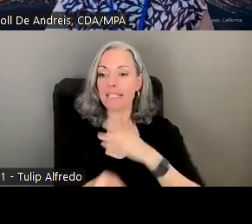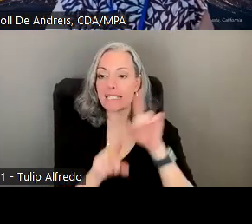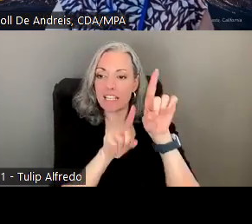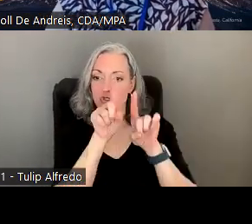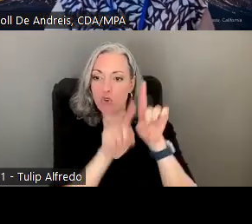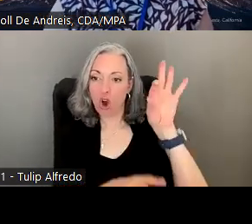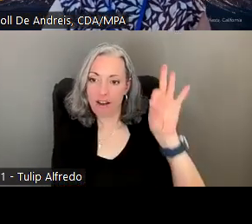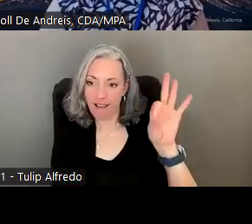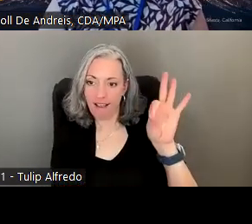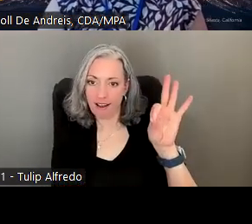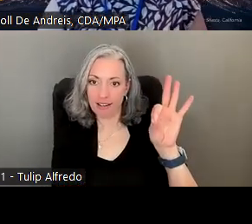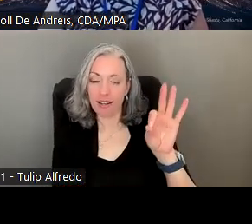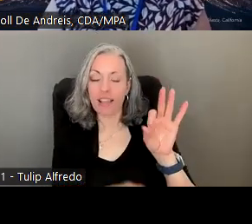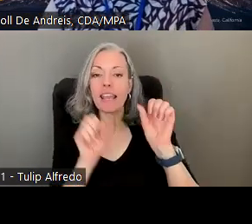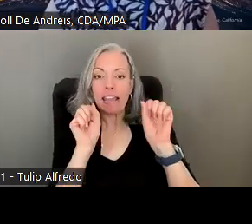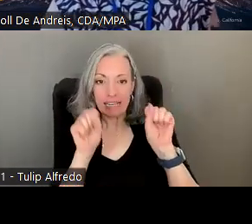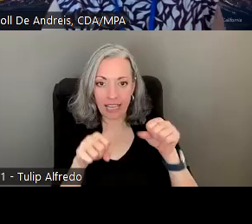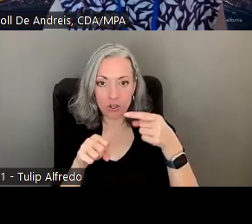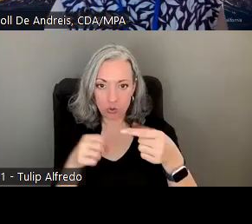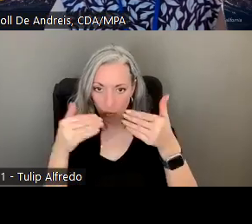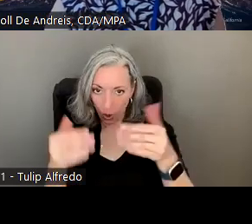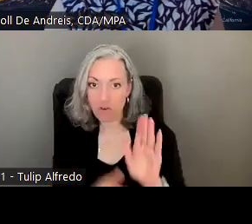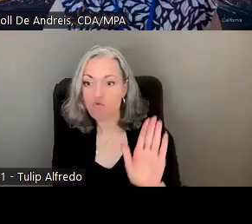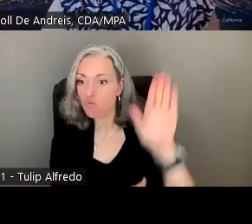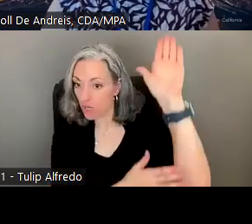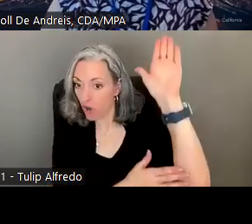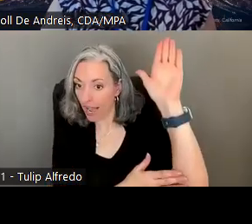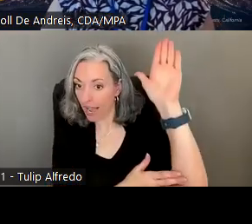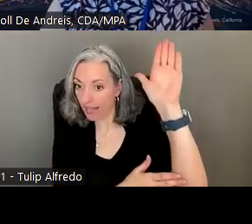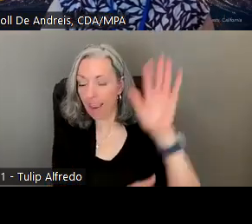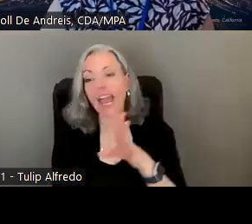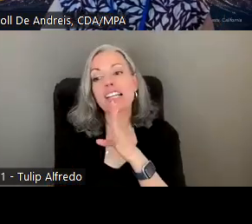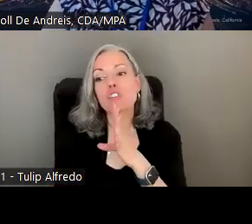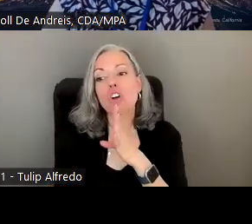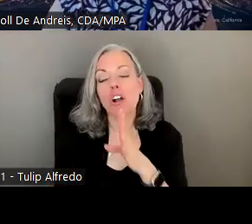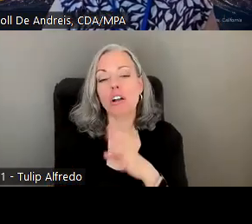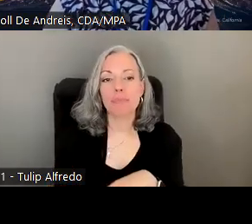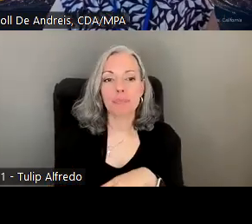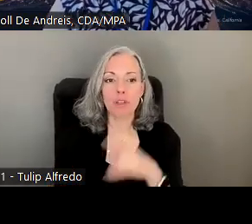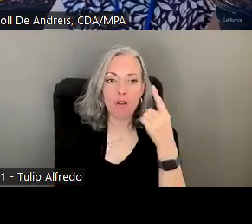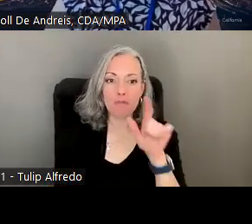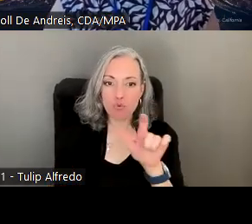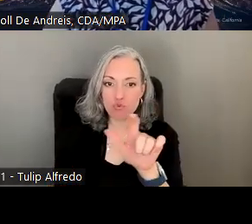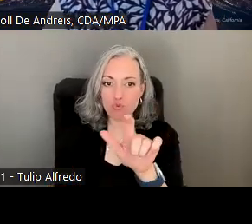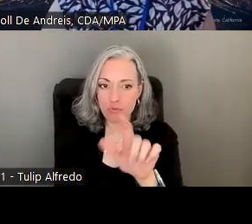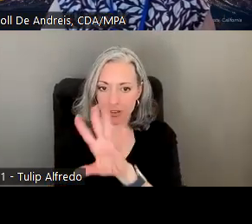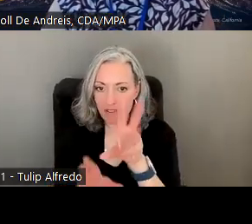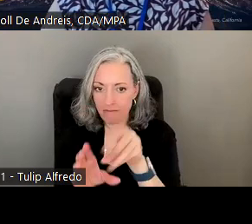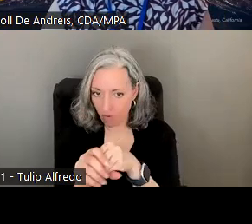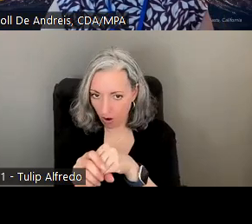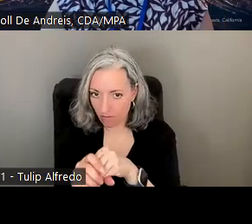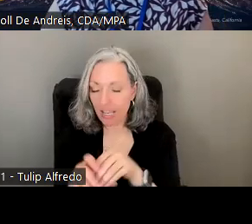will raise your hand and we will unmute your line. For our Zoom webinar attendees, click the raised